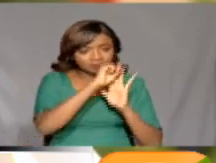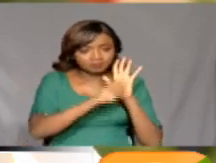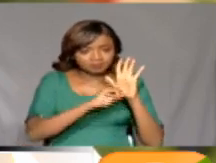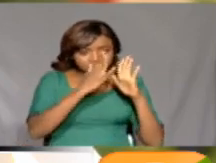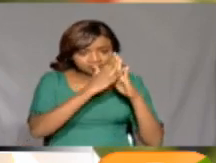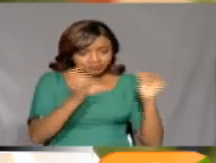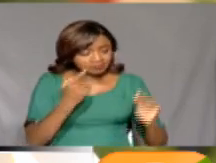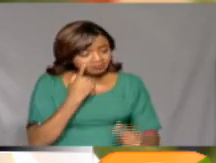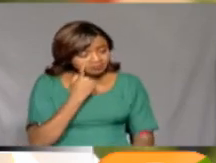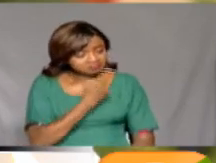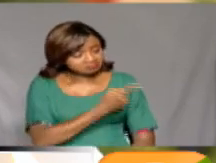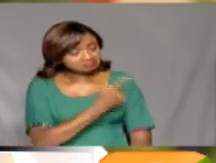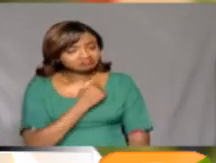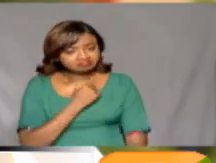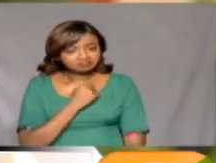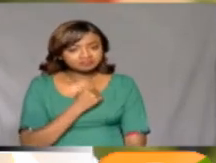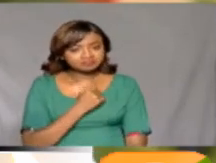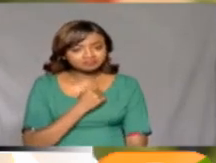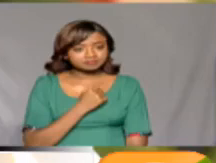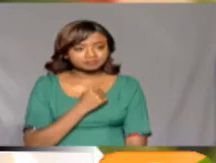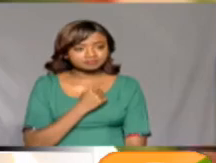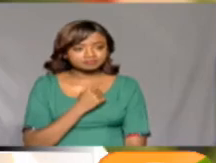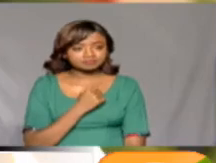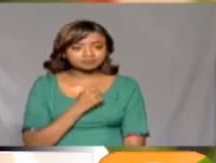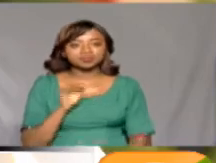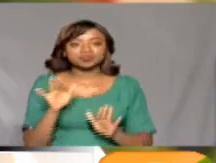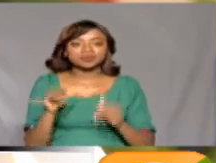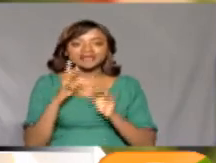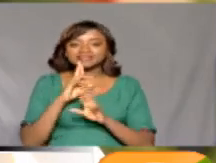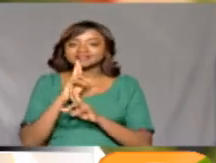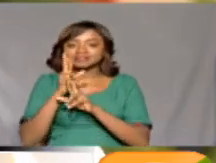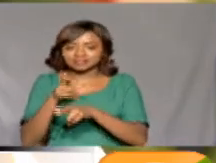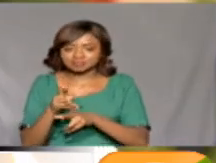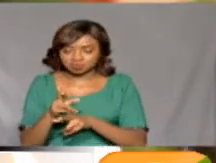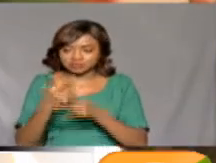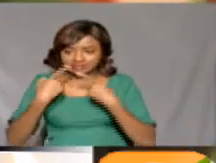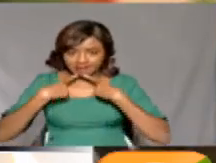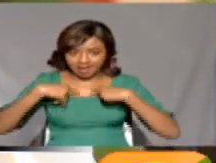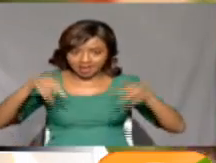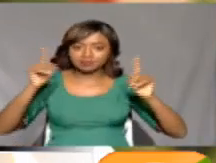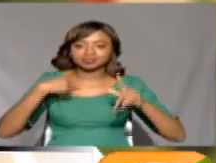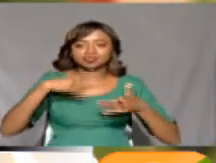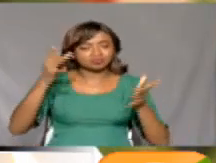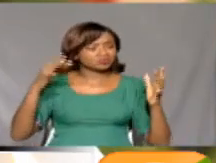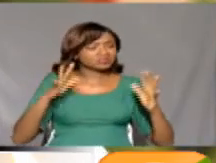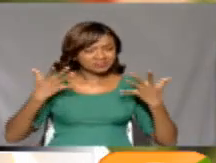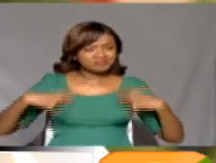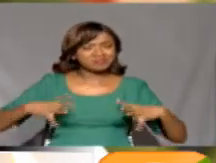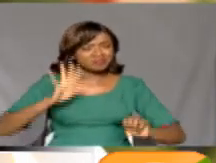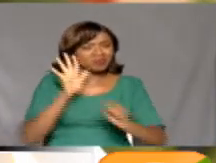see this, to wait for the results. So we were there, many.